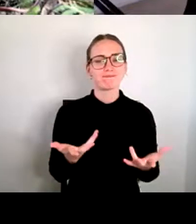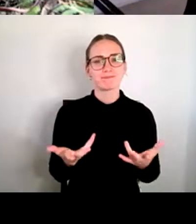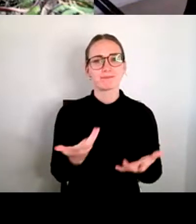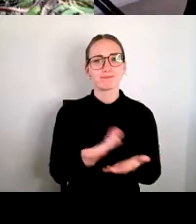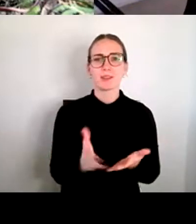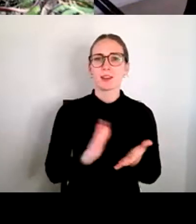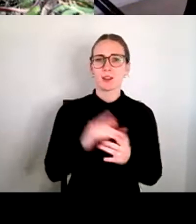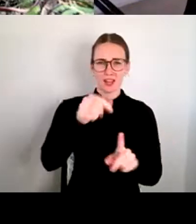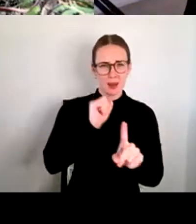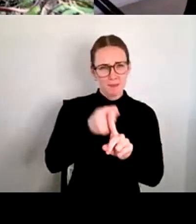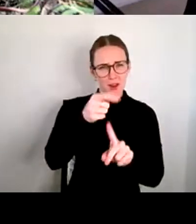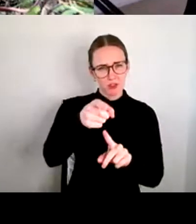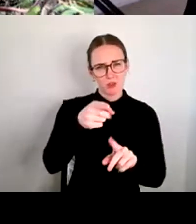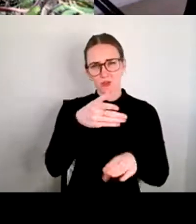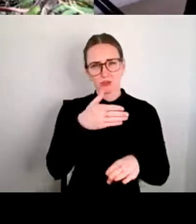impact your practice?